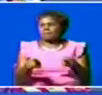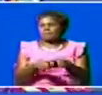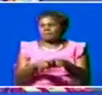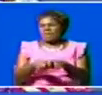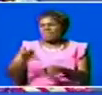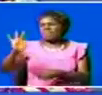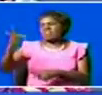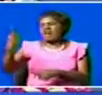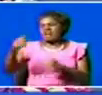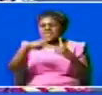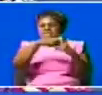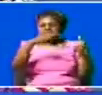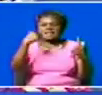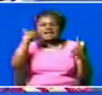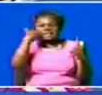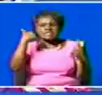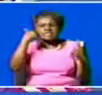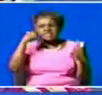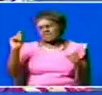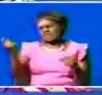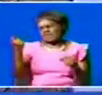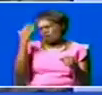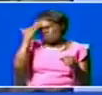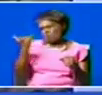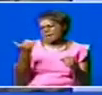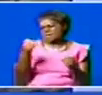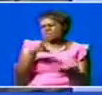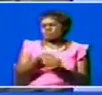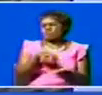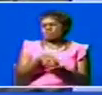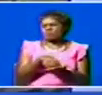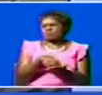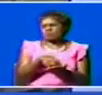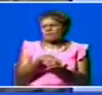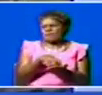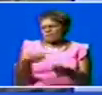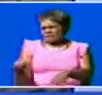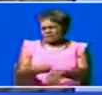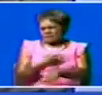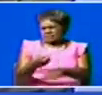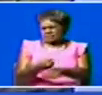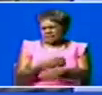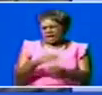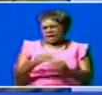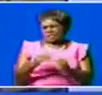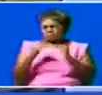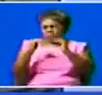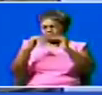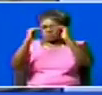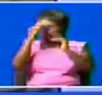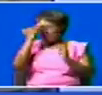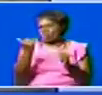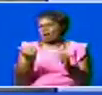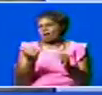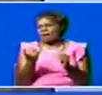the third killer disease in Kenya. Why do you think that is the case? Why does the, I mean, cancer cases keep on increasing? Is it,